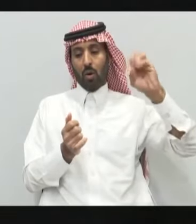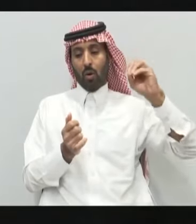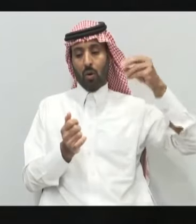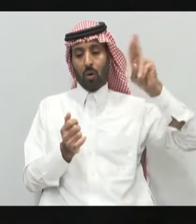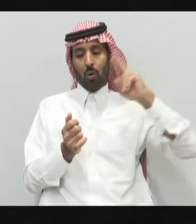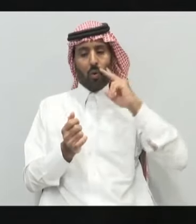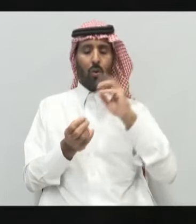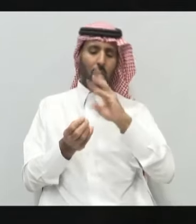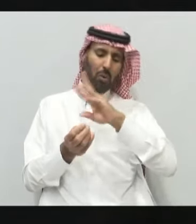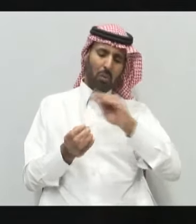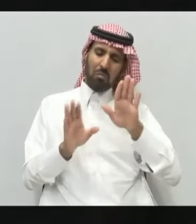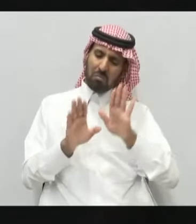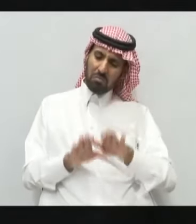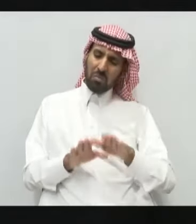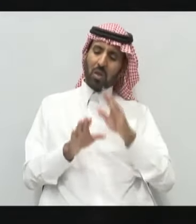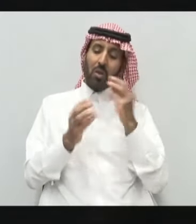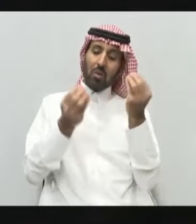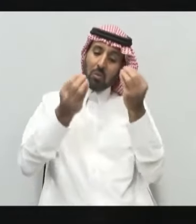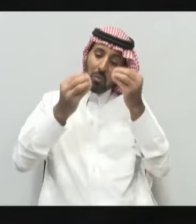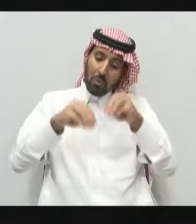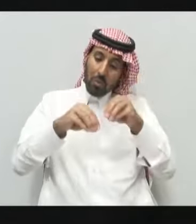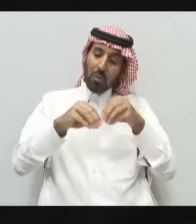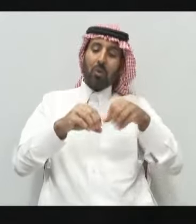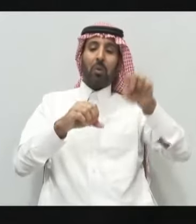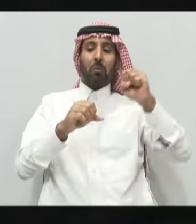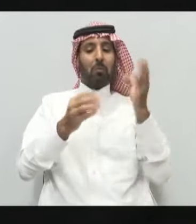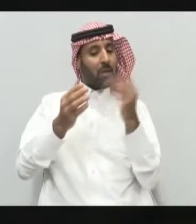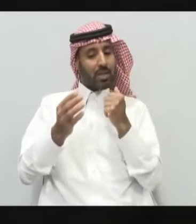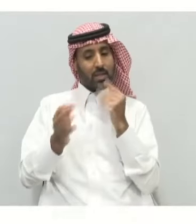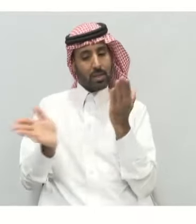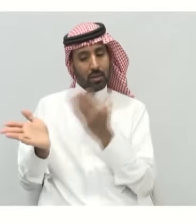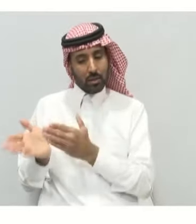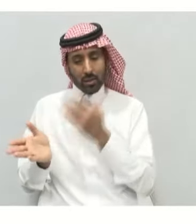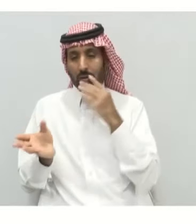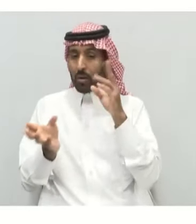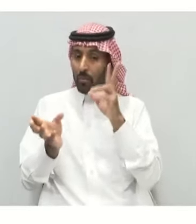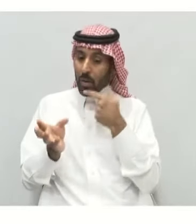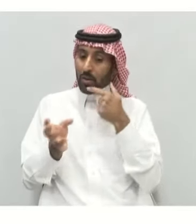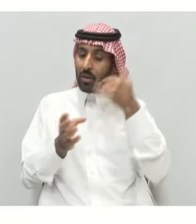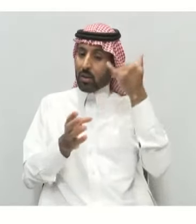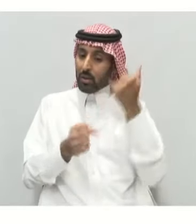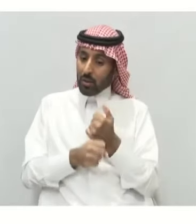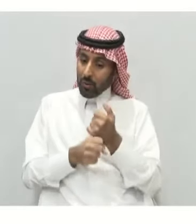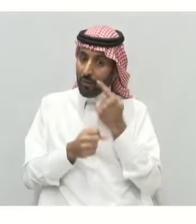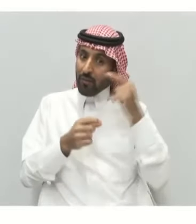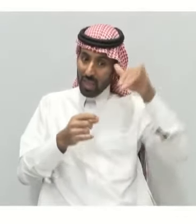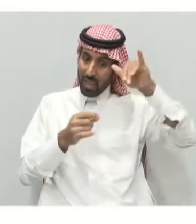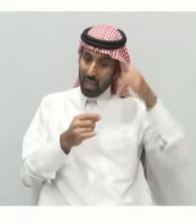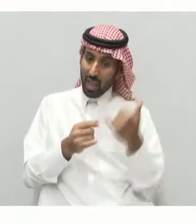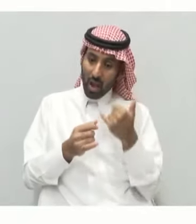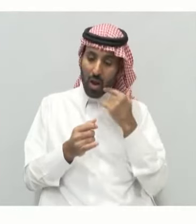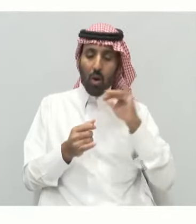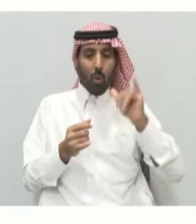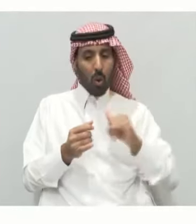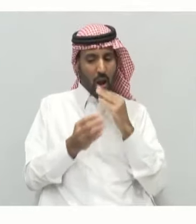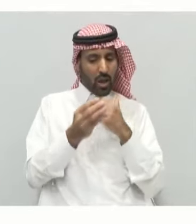changes to the letter Y, and we immediately add S. But with that verb, for example, as you can see here, the verb